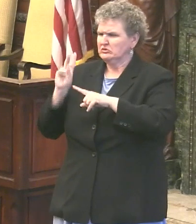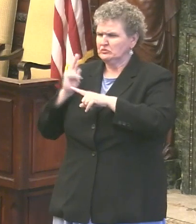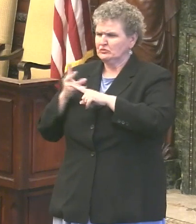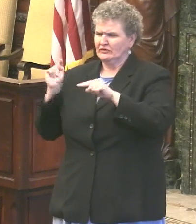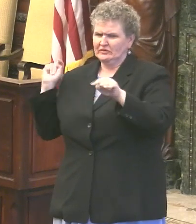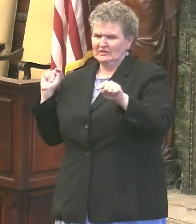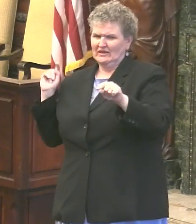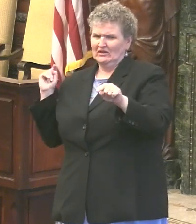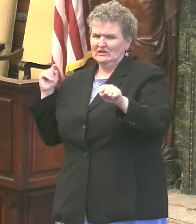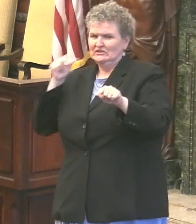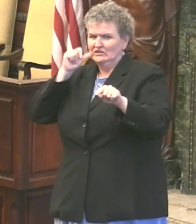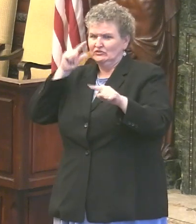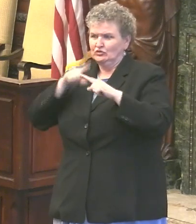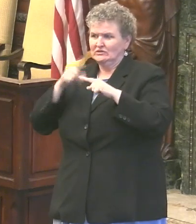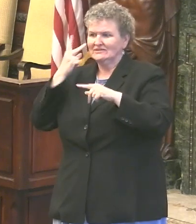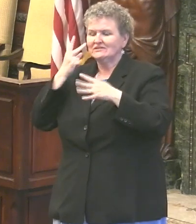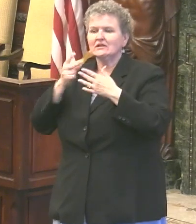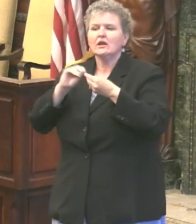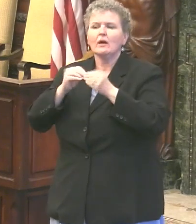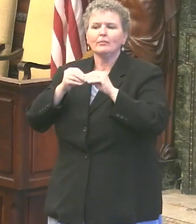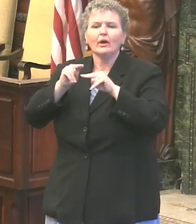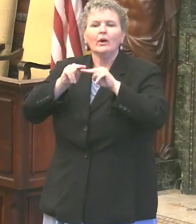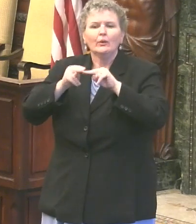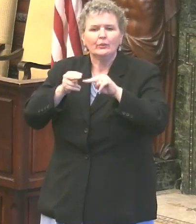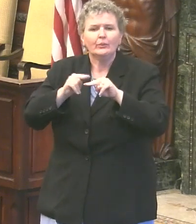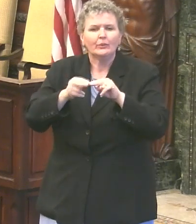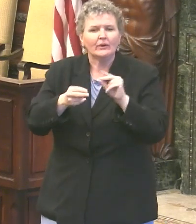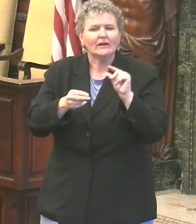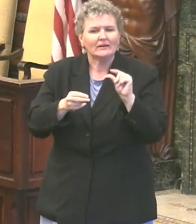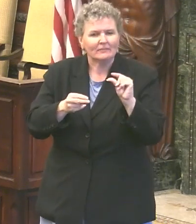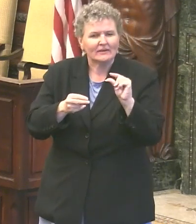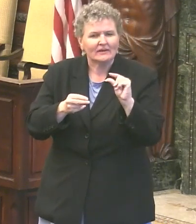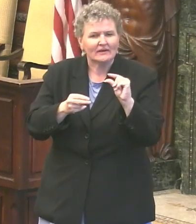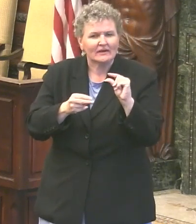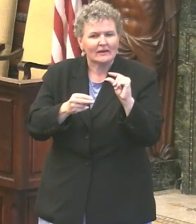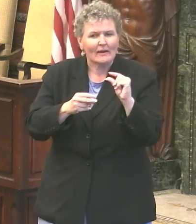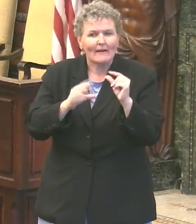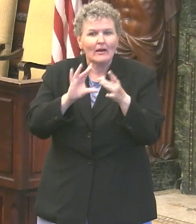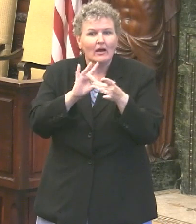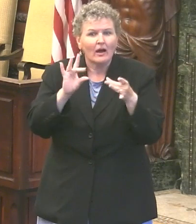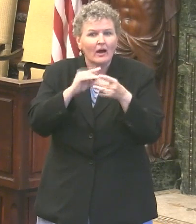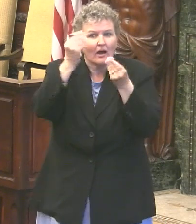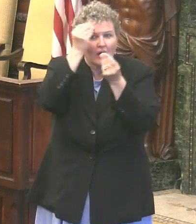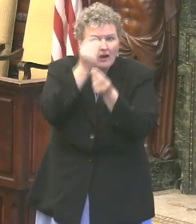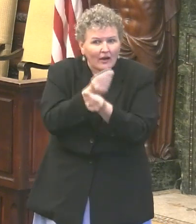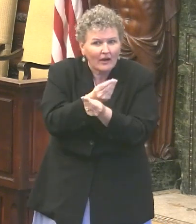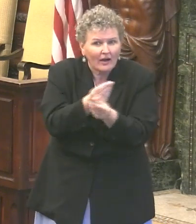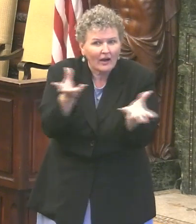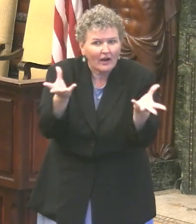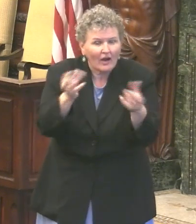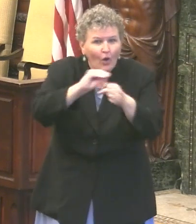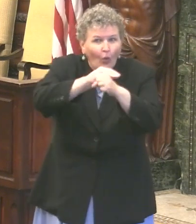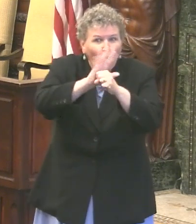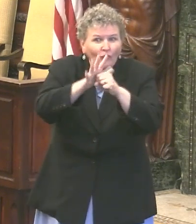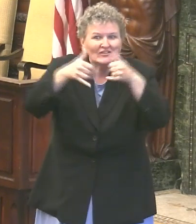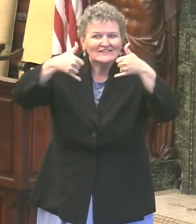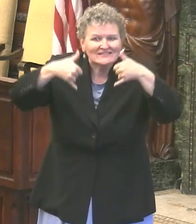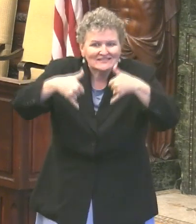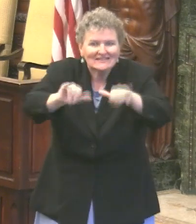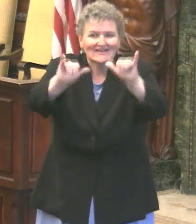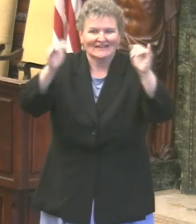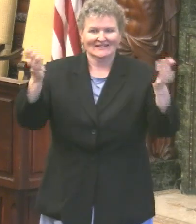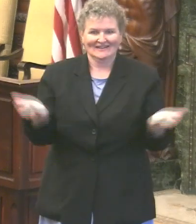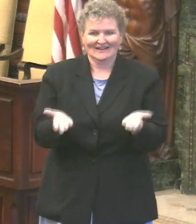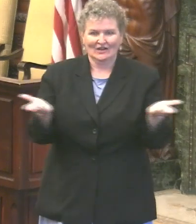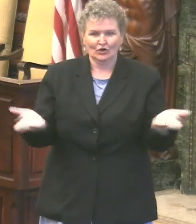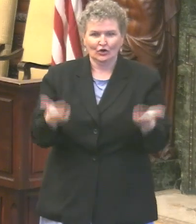and it's on its way down now. But overall, the message is that the epidemic is not over. The virus is still here. It may be growing here in